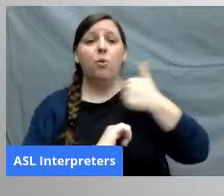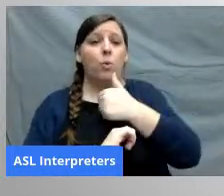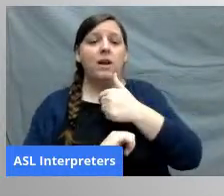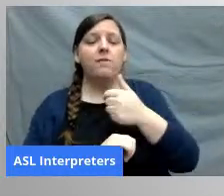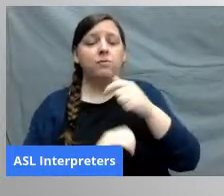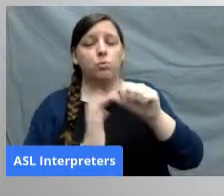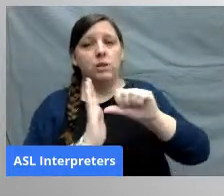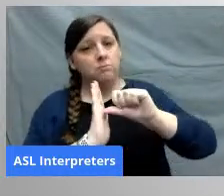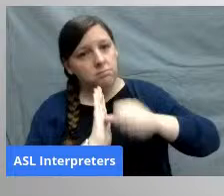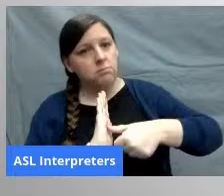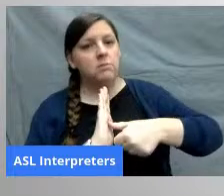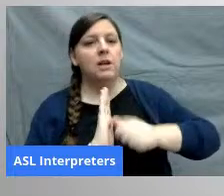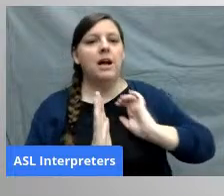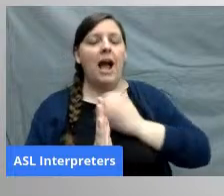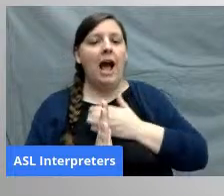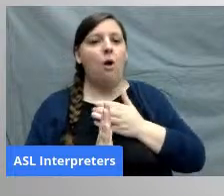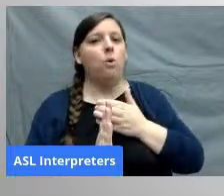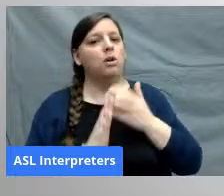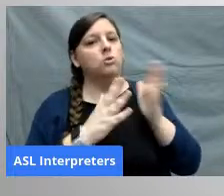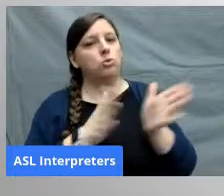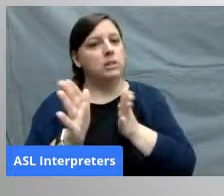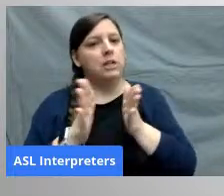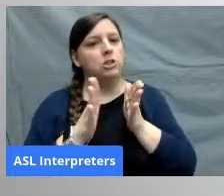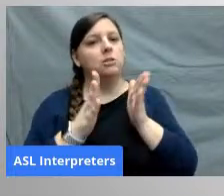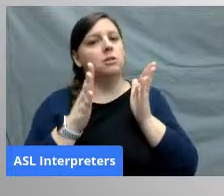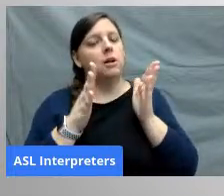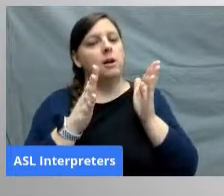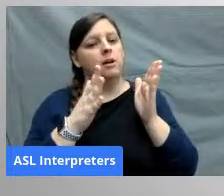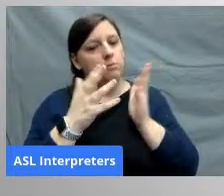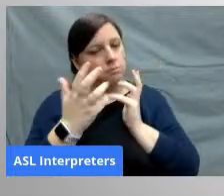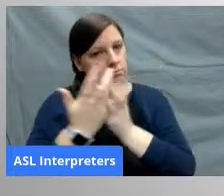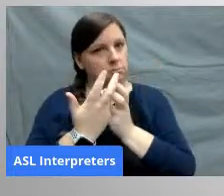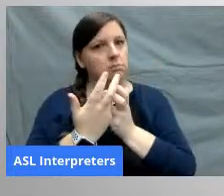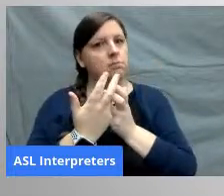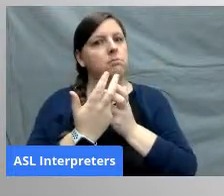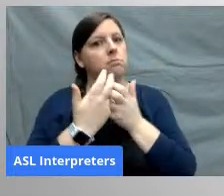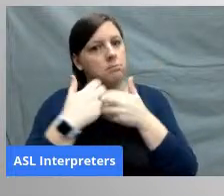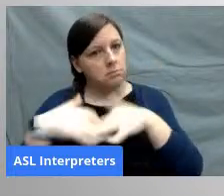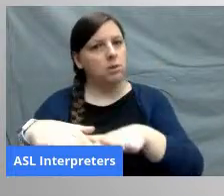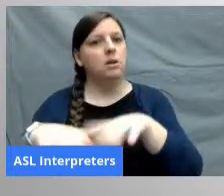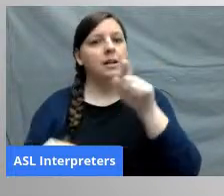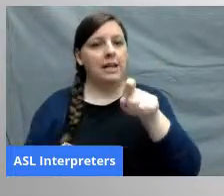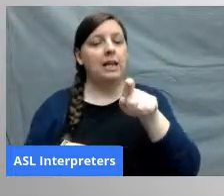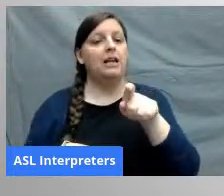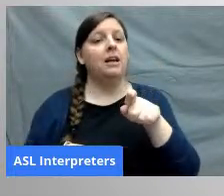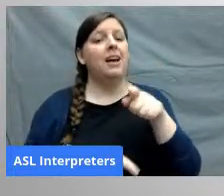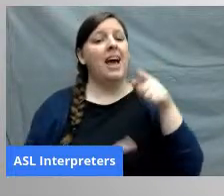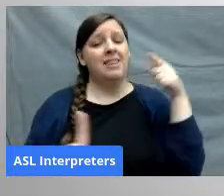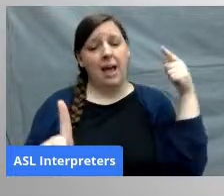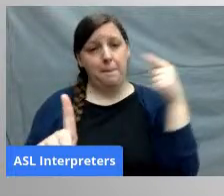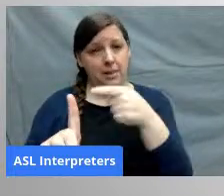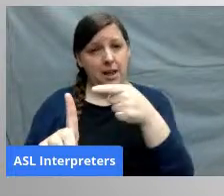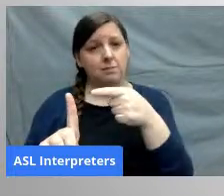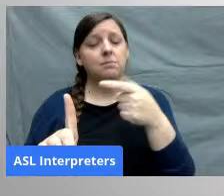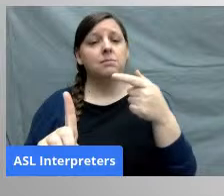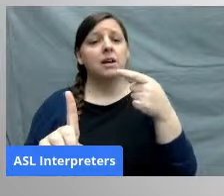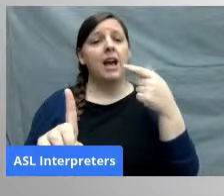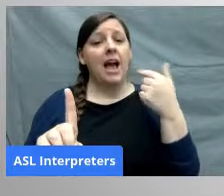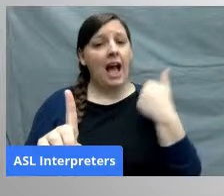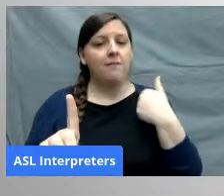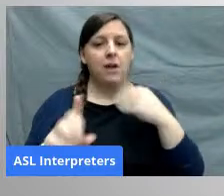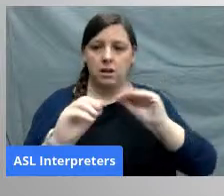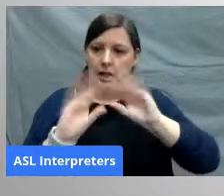strategic plan, it spells out a clear literacy goal. Mr. Harris and I are working as